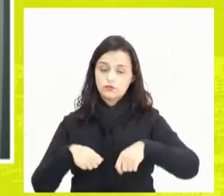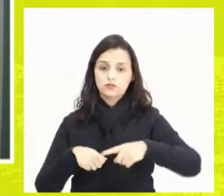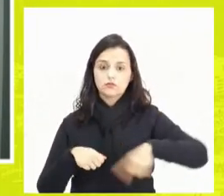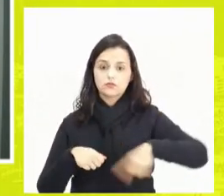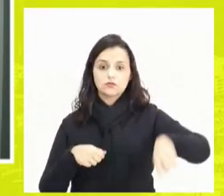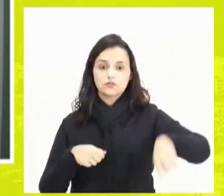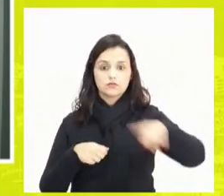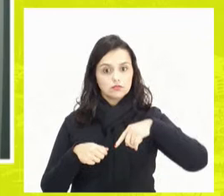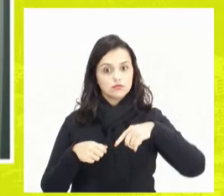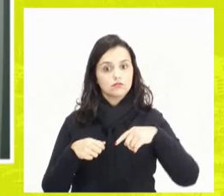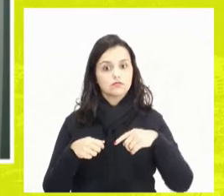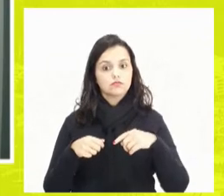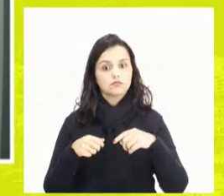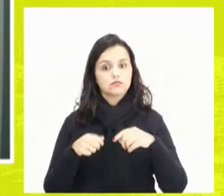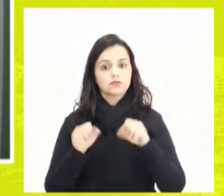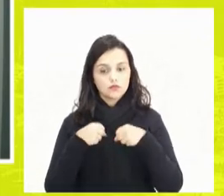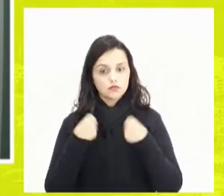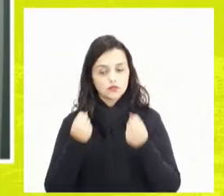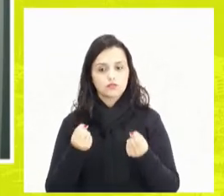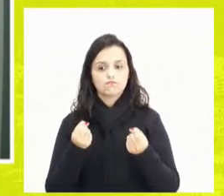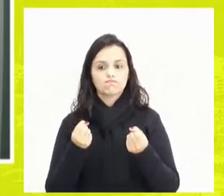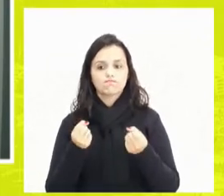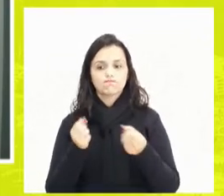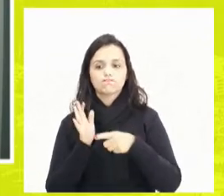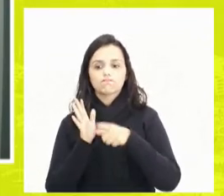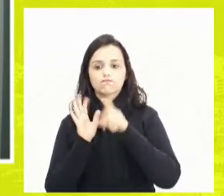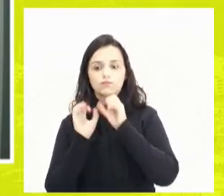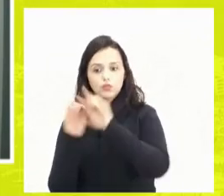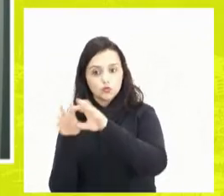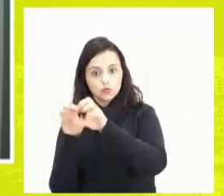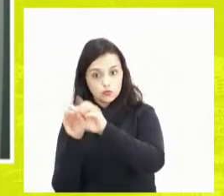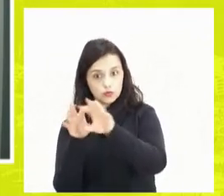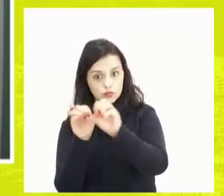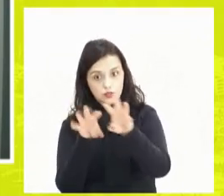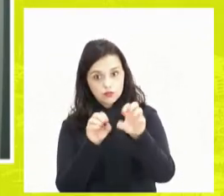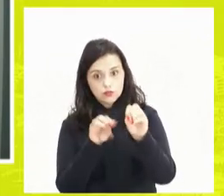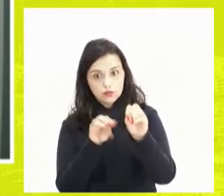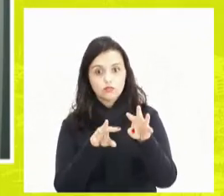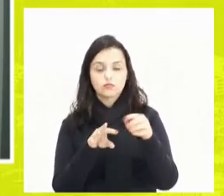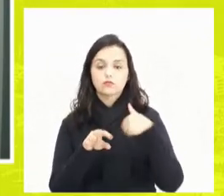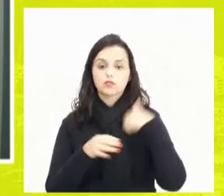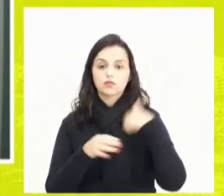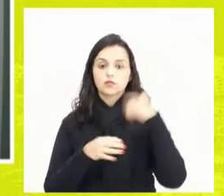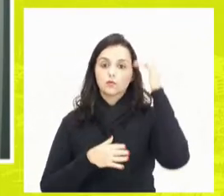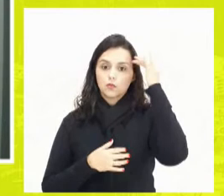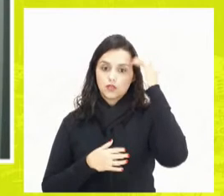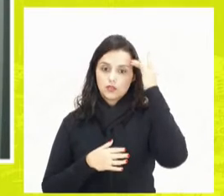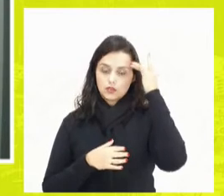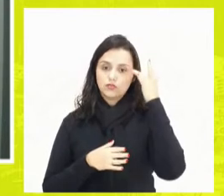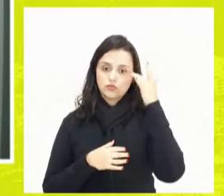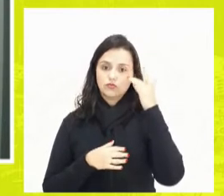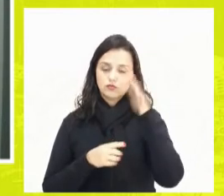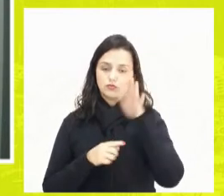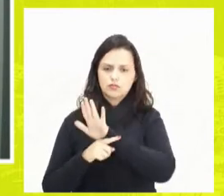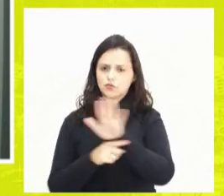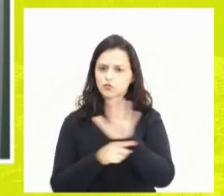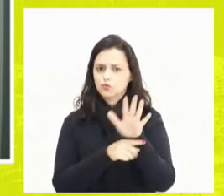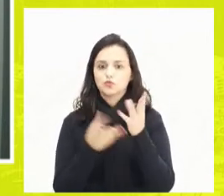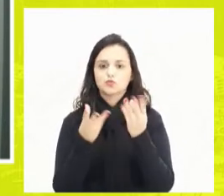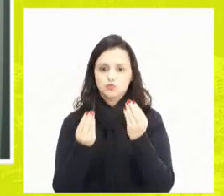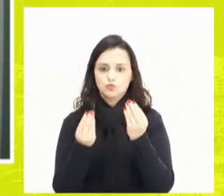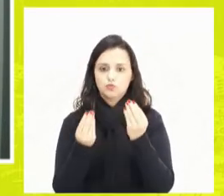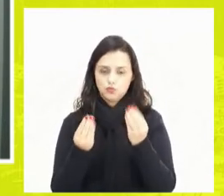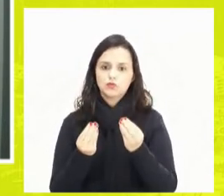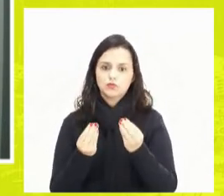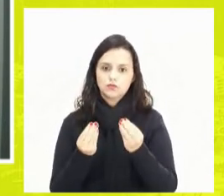prevent with education i particularly think it's the solution in the long run